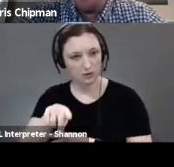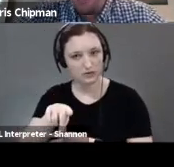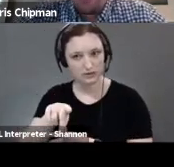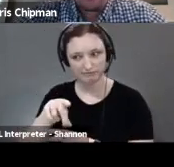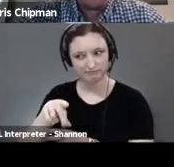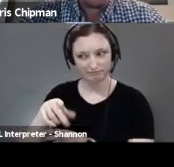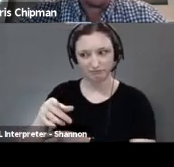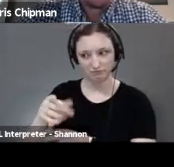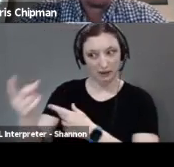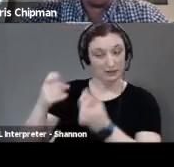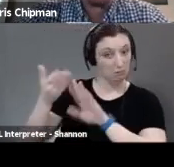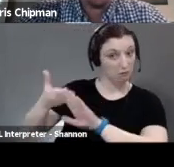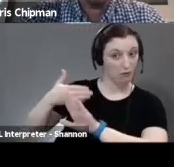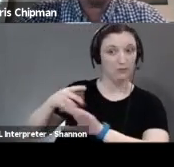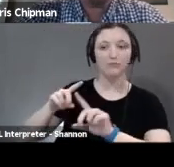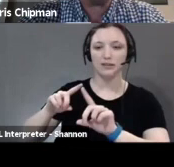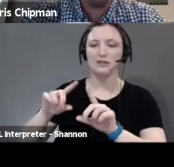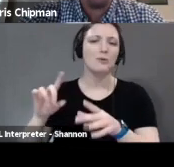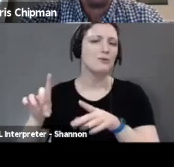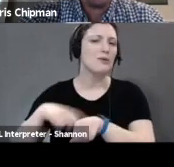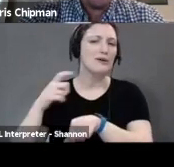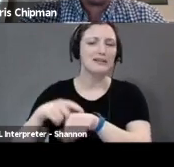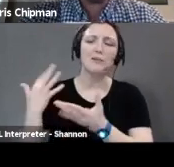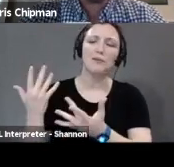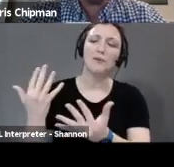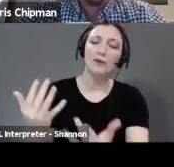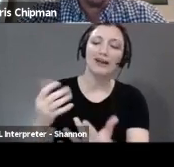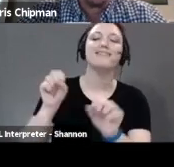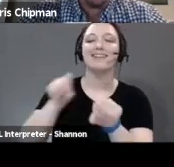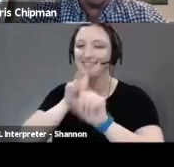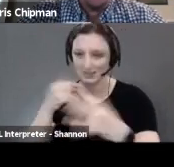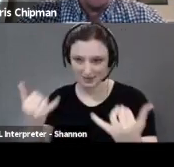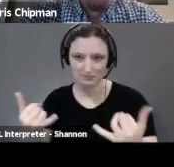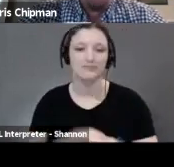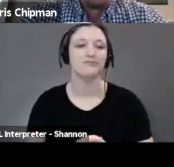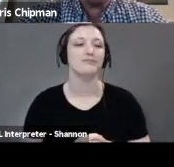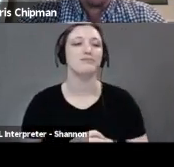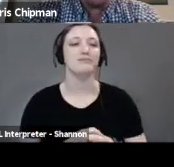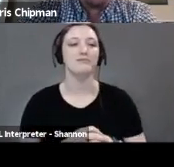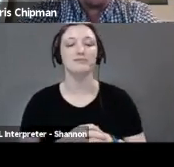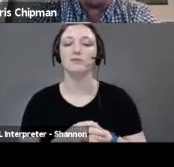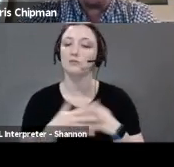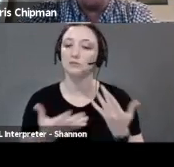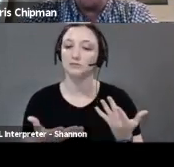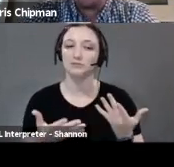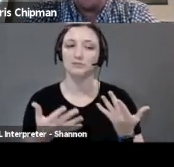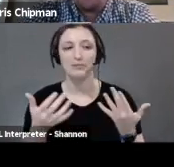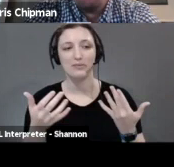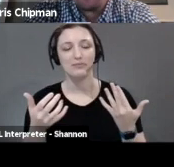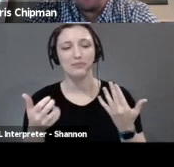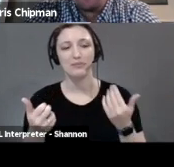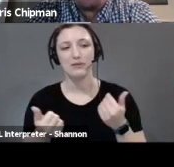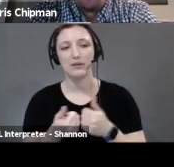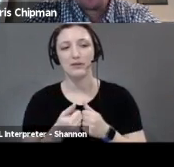It's been a while since this was brought up. So generally speaking, the main implication, I think, from a